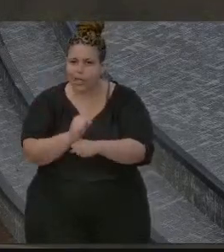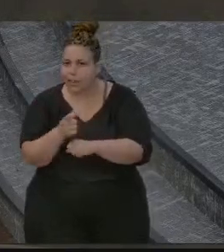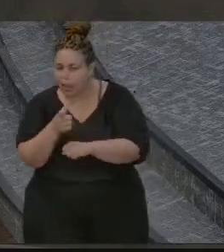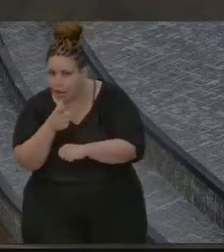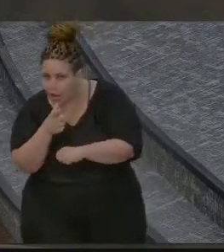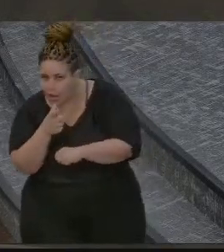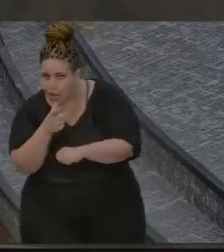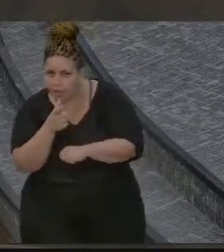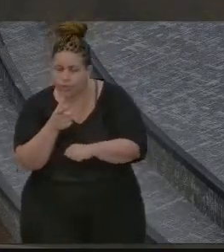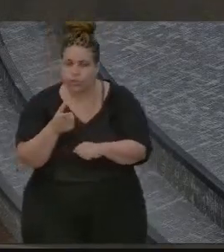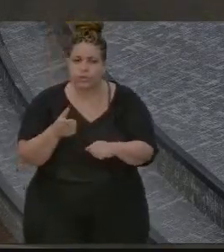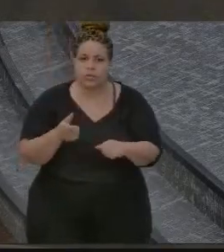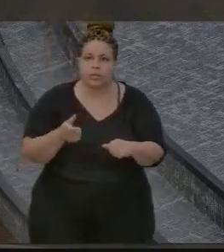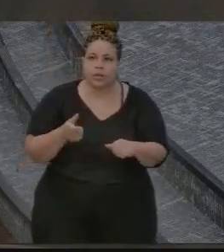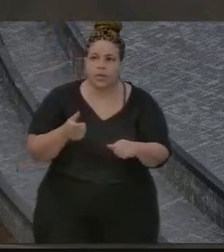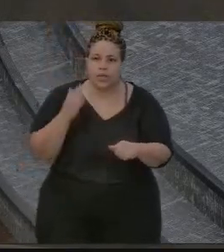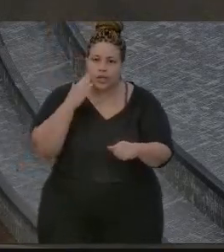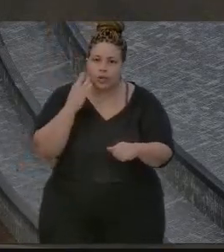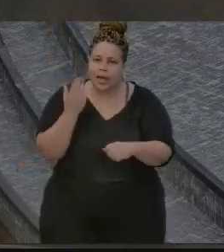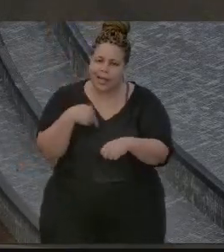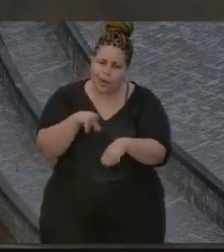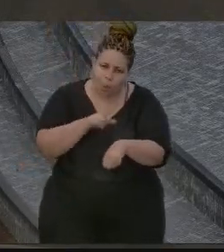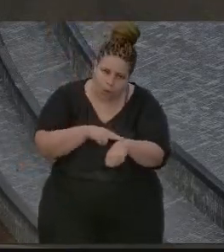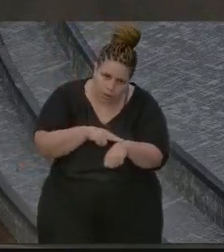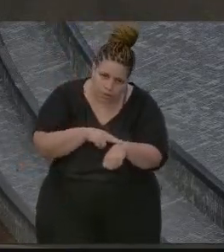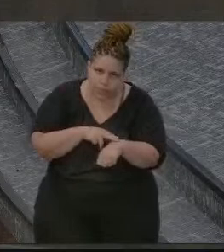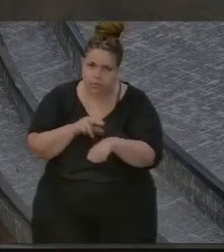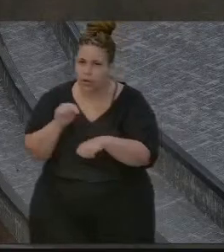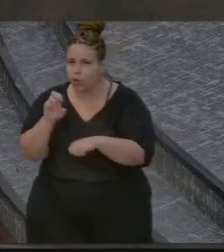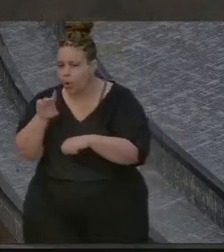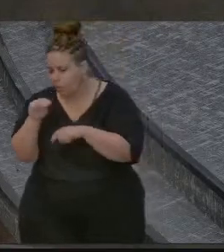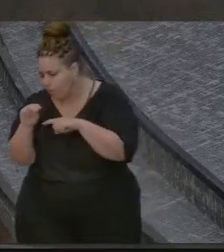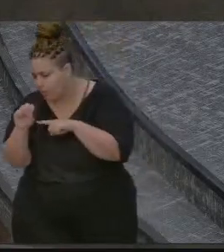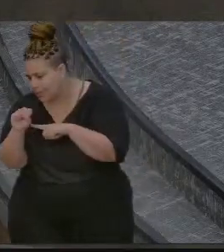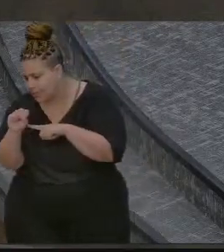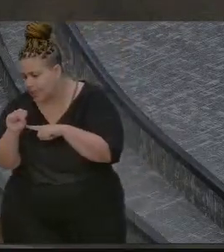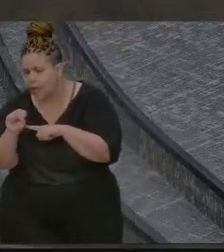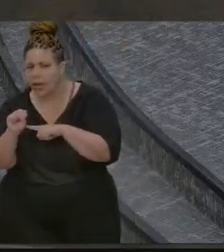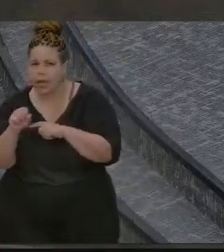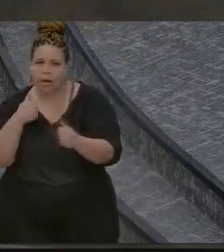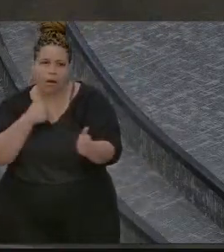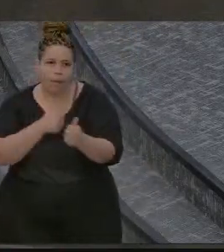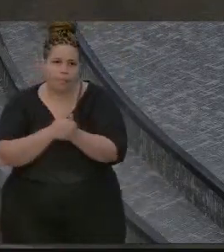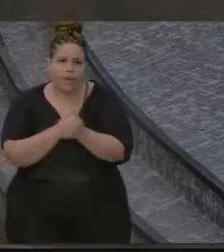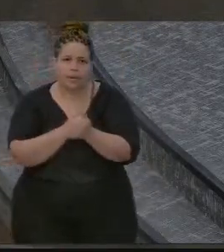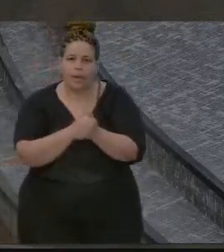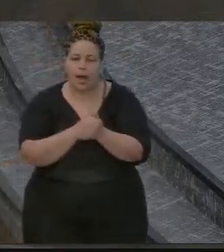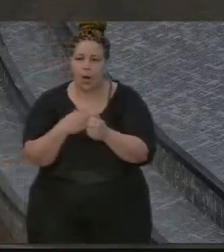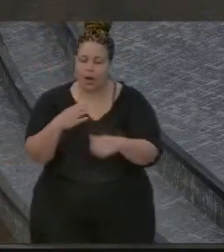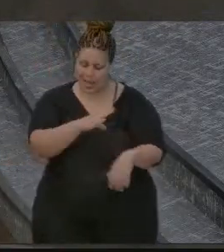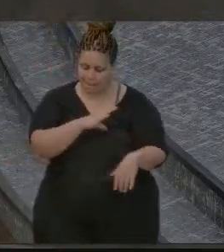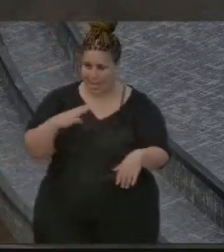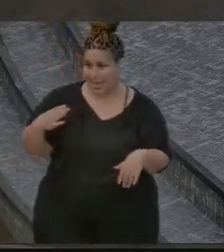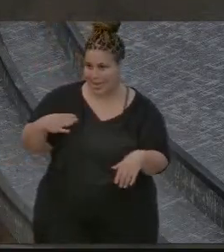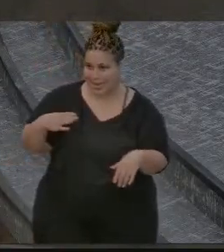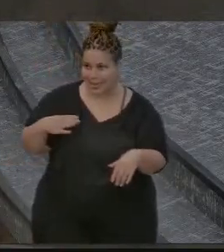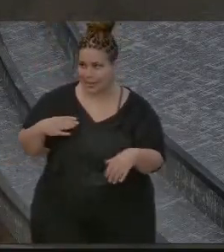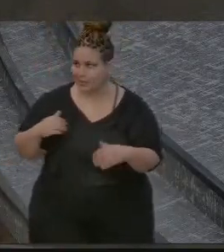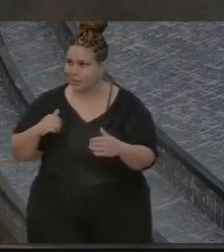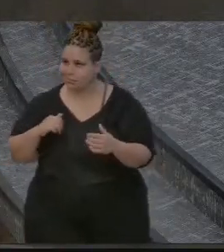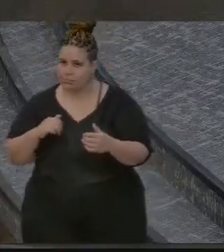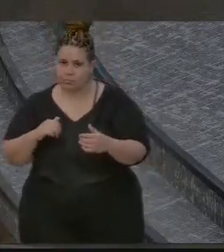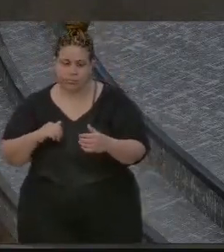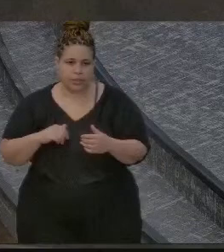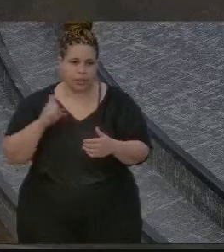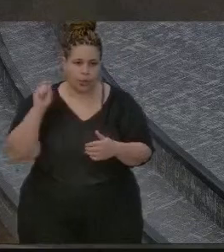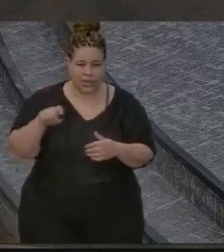norms. I think there was also going to be like a discussion and update on committees, how we feel, how the board feel like it's working. Are there any tweaks? There were a